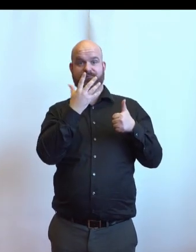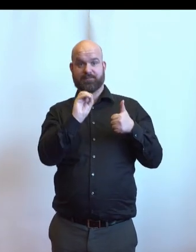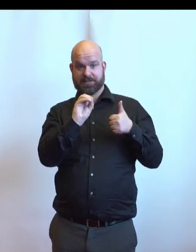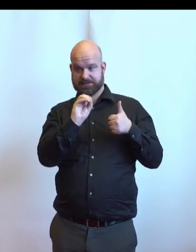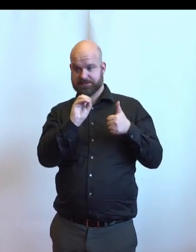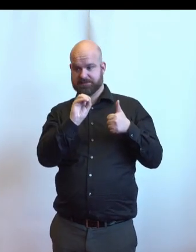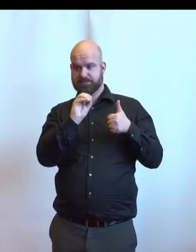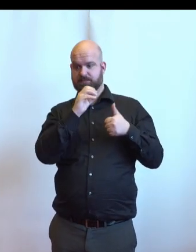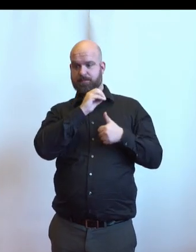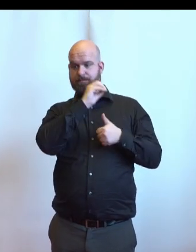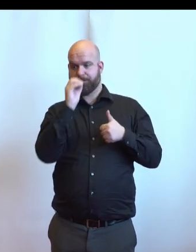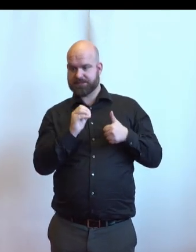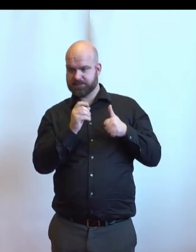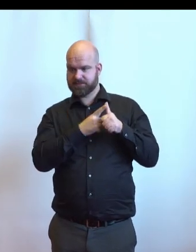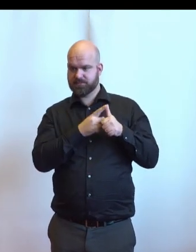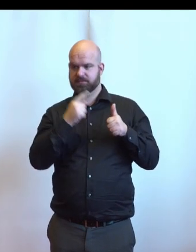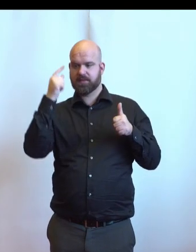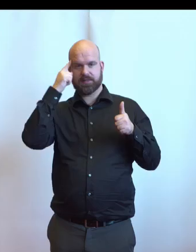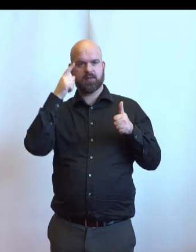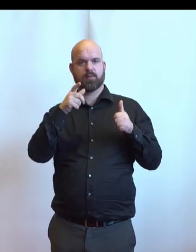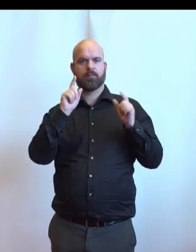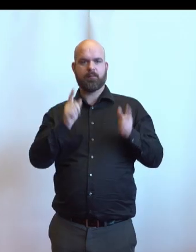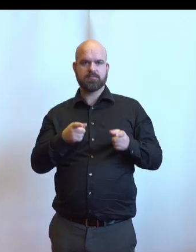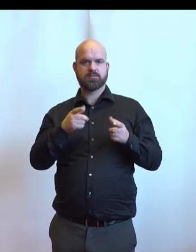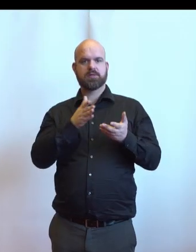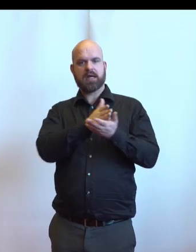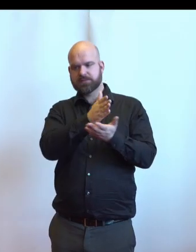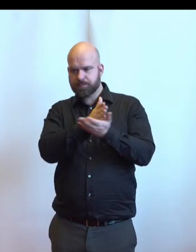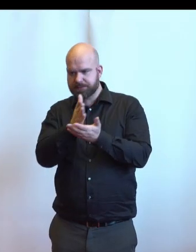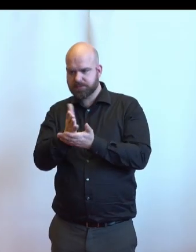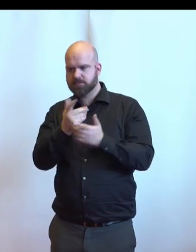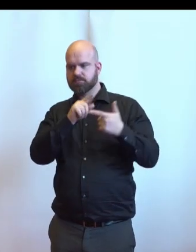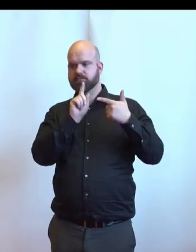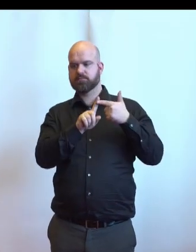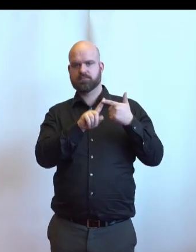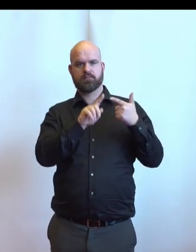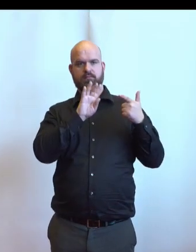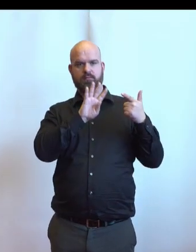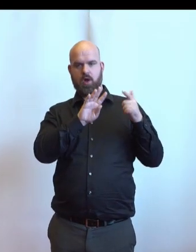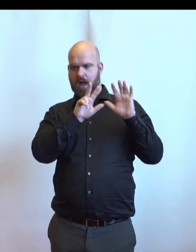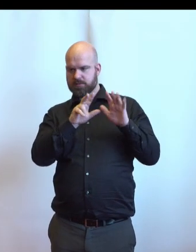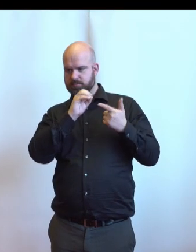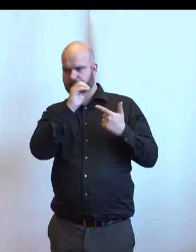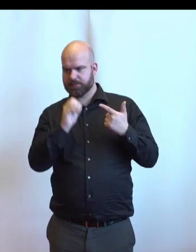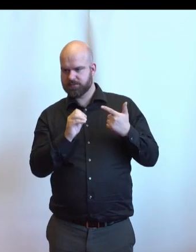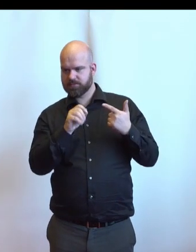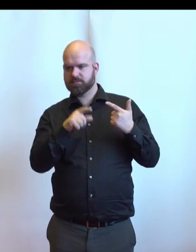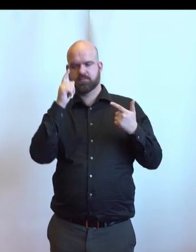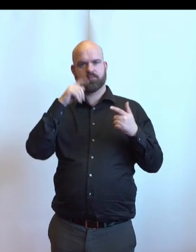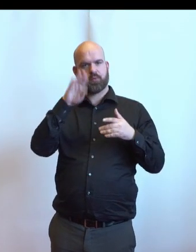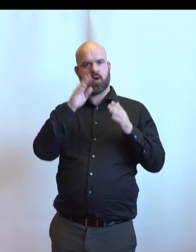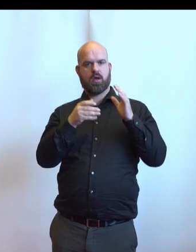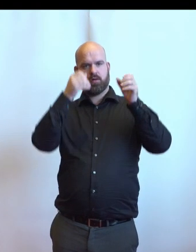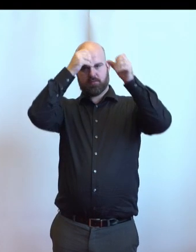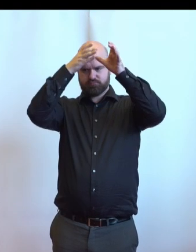comes exchange with other companies or organizations on the topic, followed by more evidence on the business case for digital accessibility.